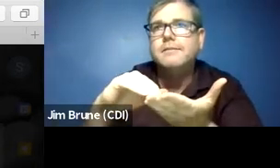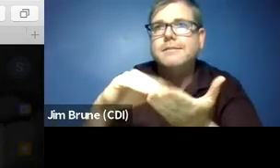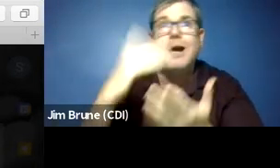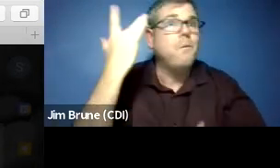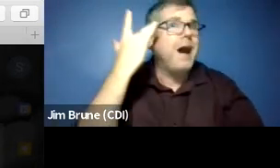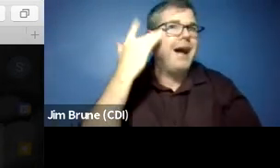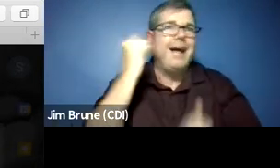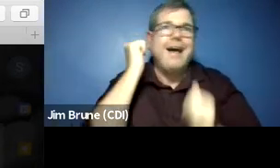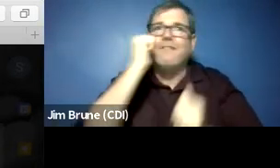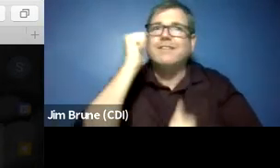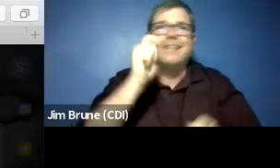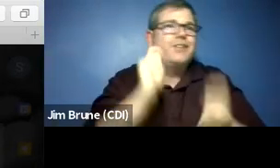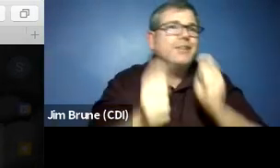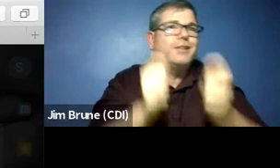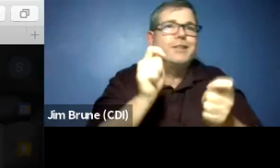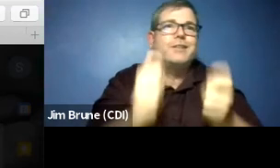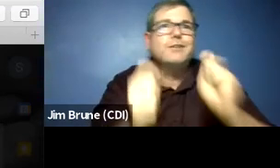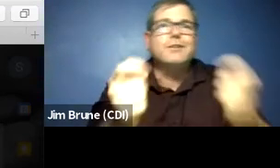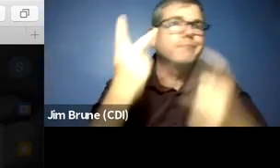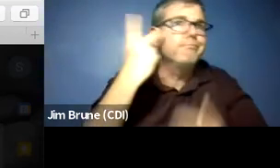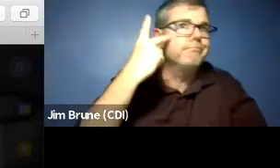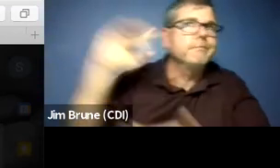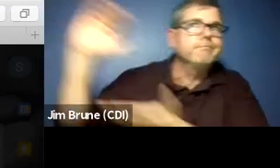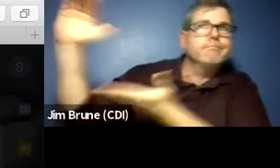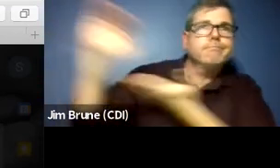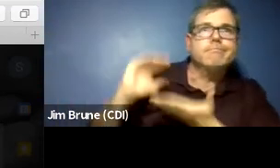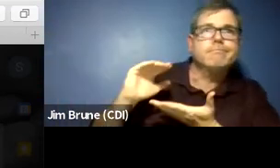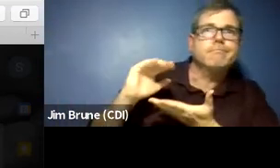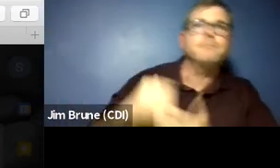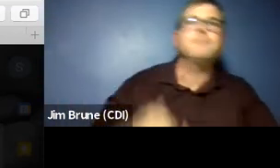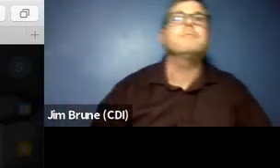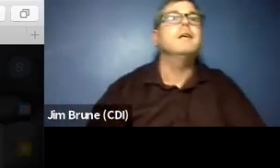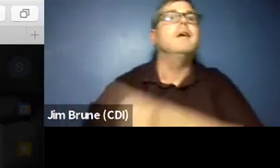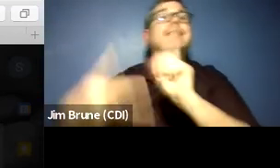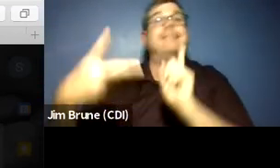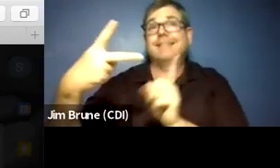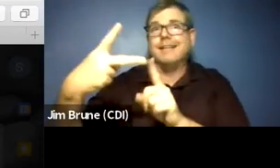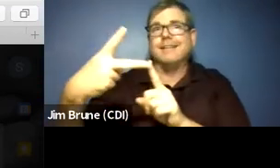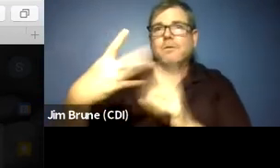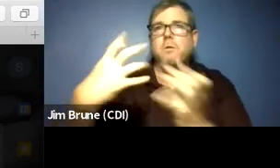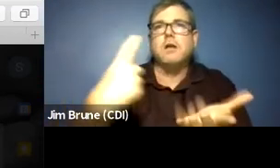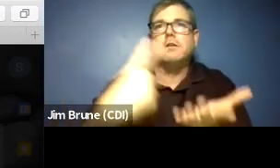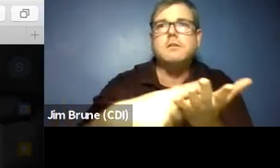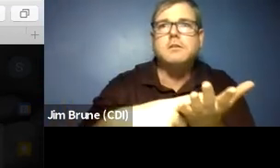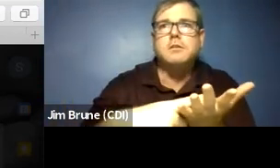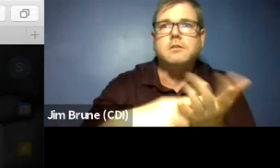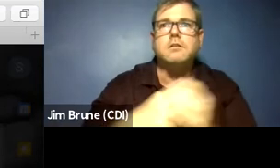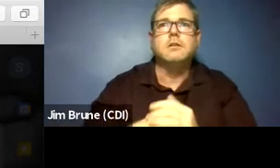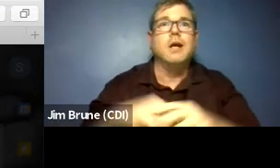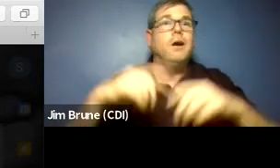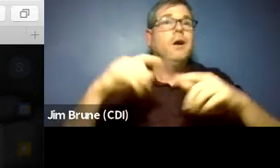please be aware that we are in this all together, and you can go to any place that